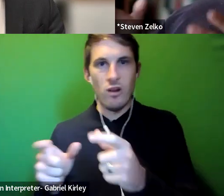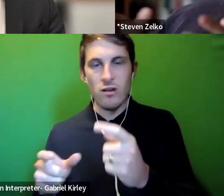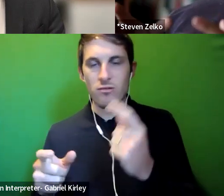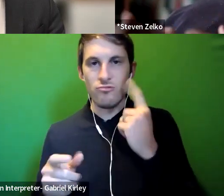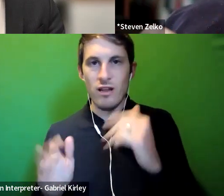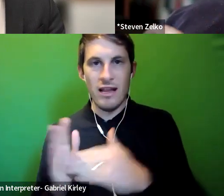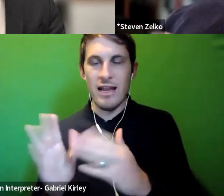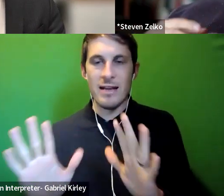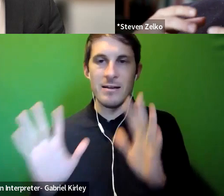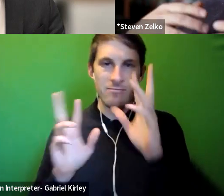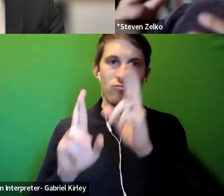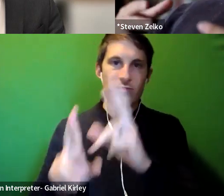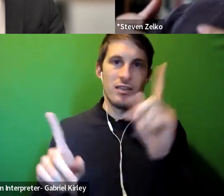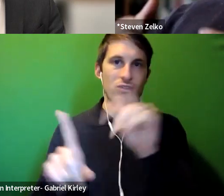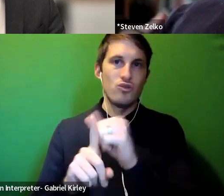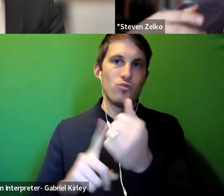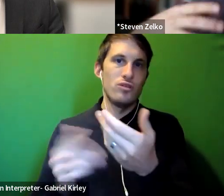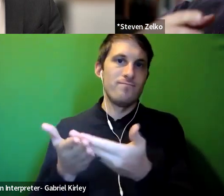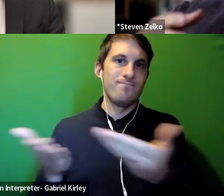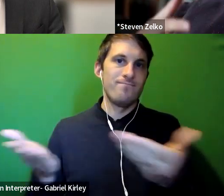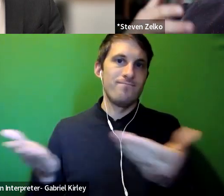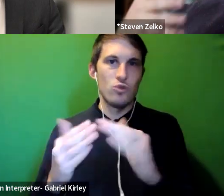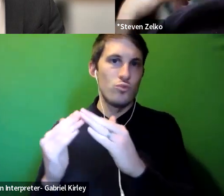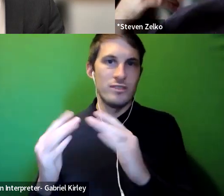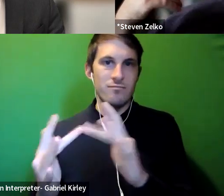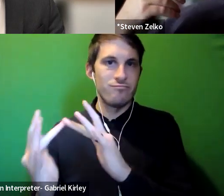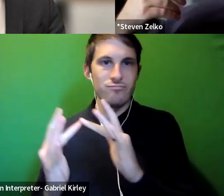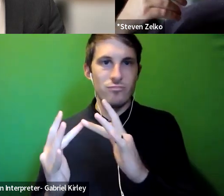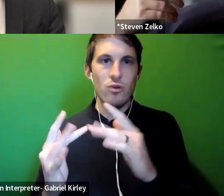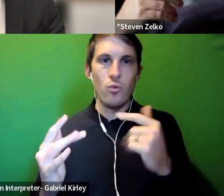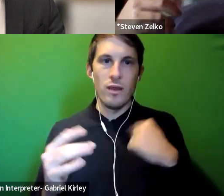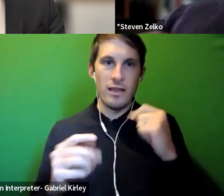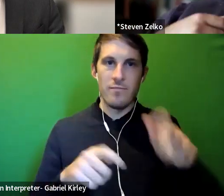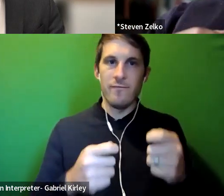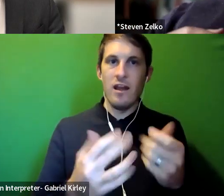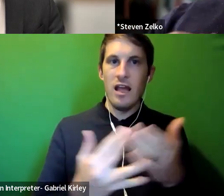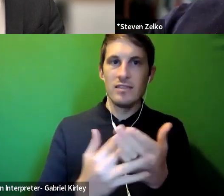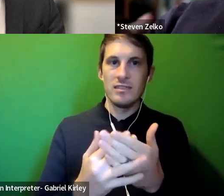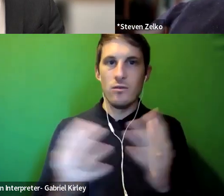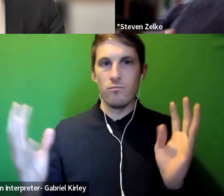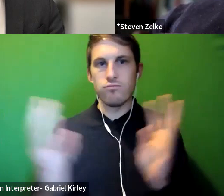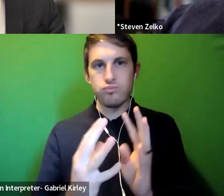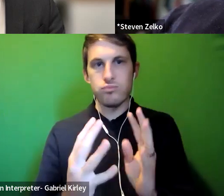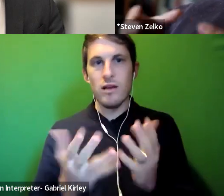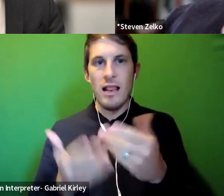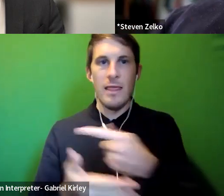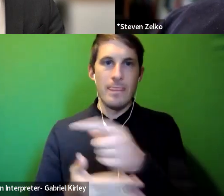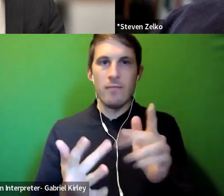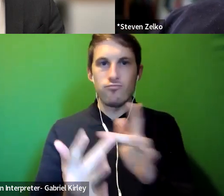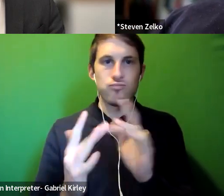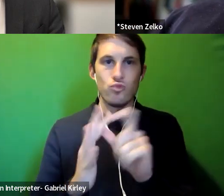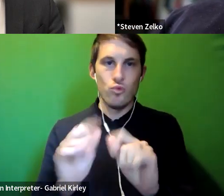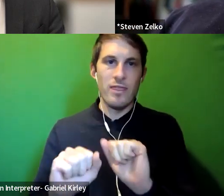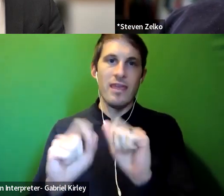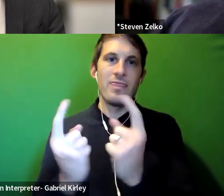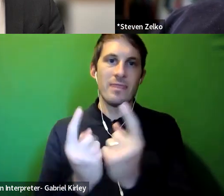we're actually talking about is putting things in place so they can access us. You can get the hell out of the way, you know, get it, let them do their thing, you know, let them at it